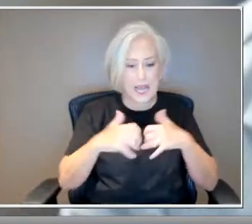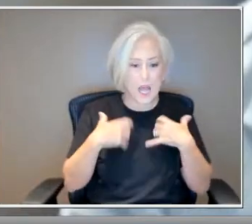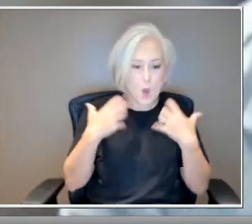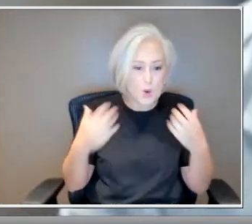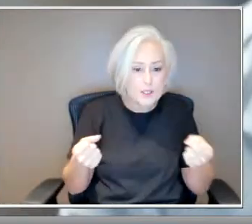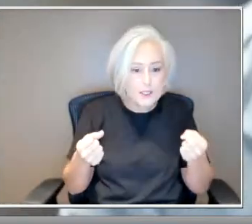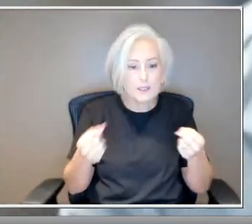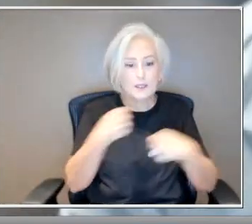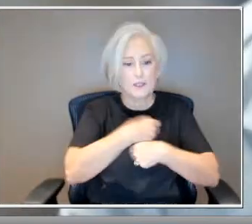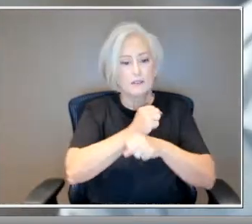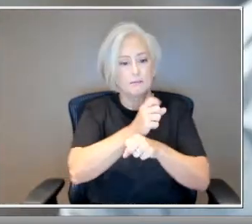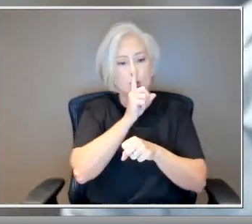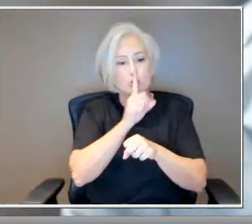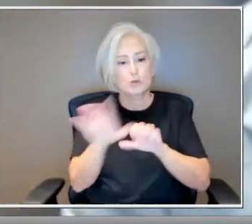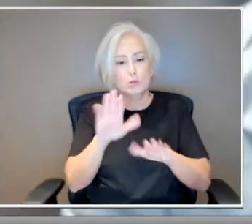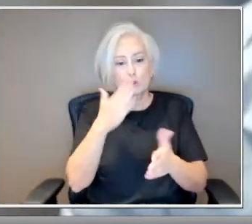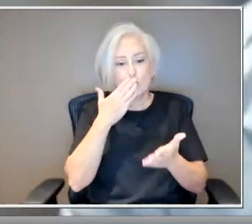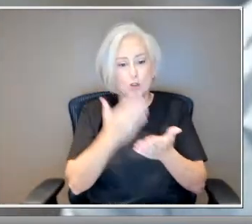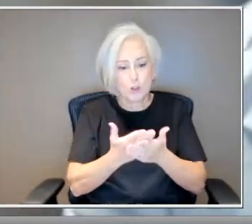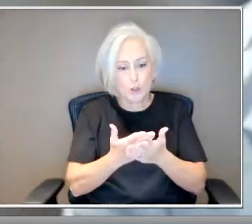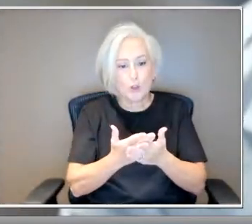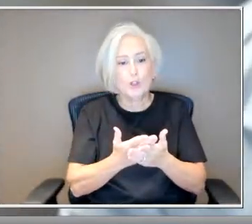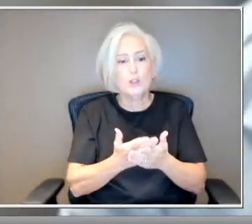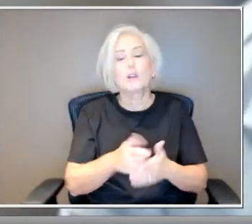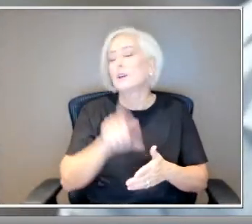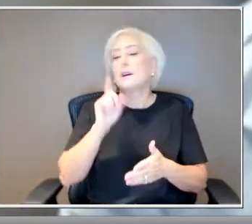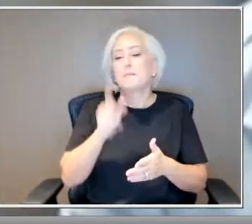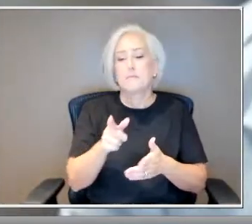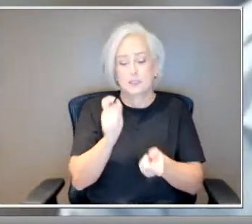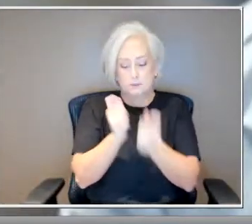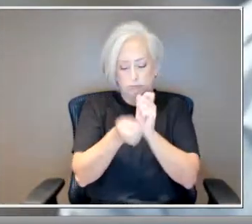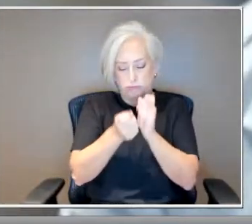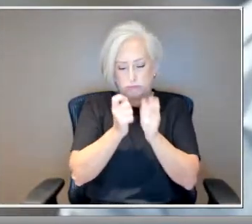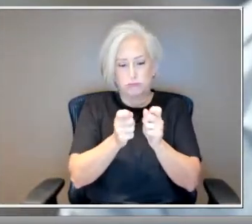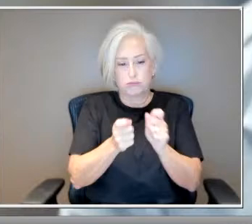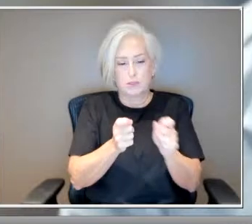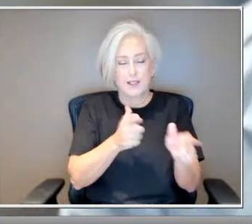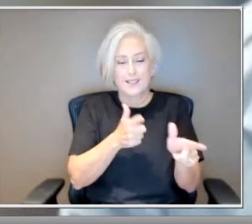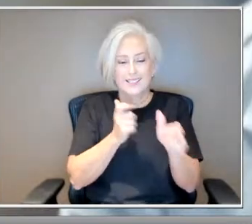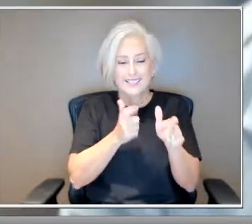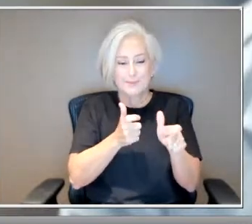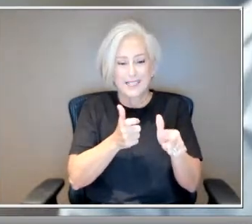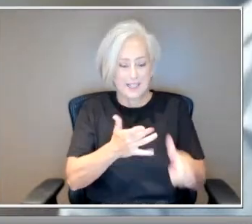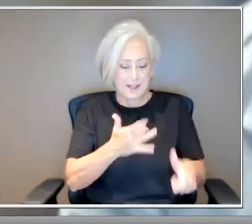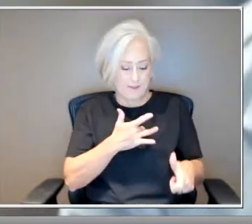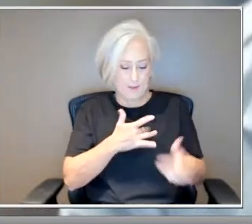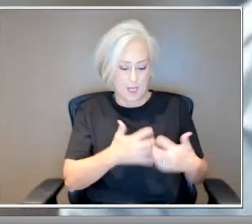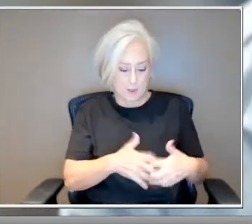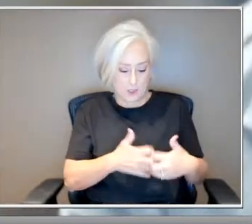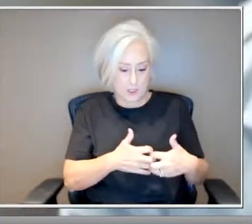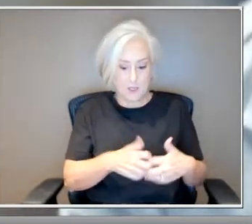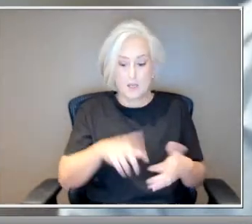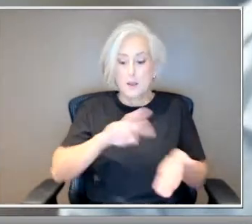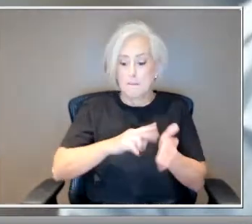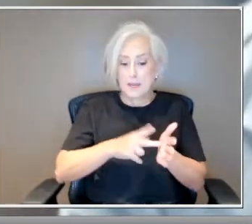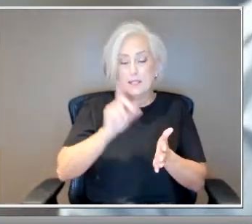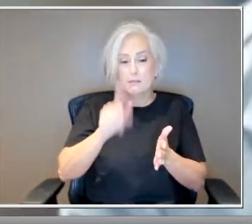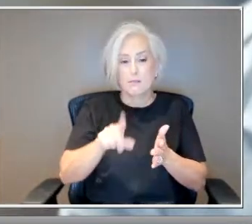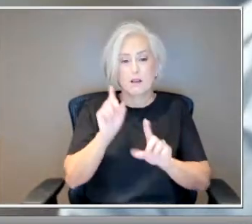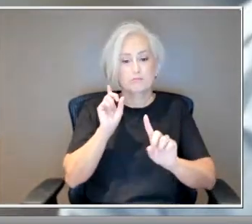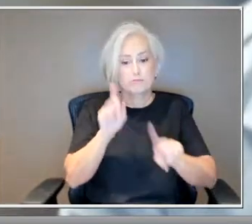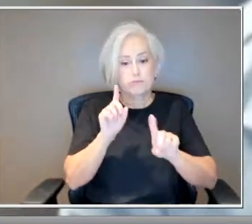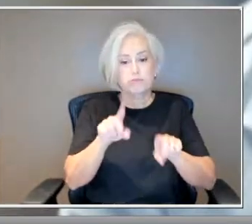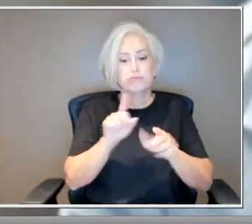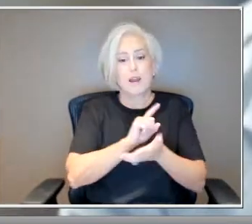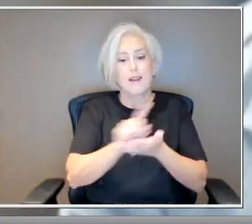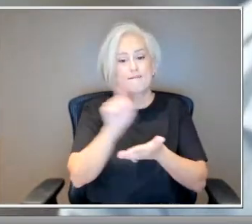to, recalibrate the speed, and they need to come almost every week for 1 or 2 months, and you need someone to